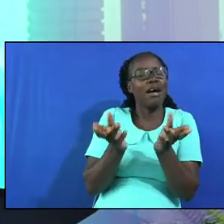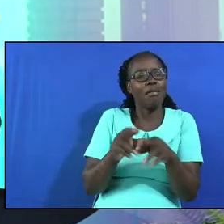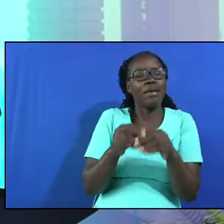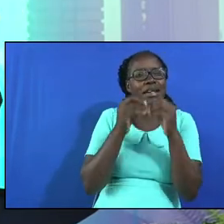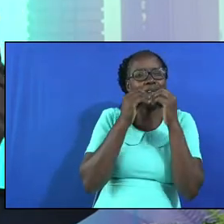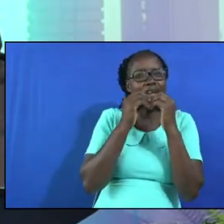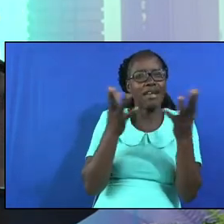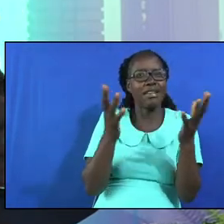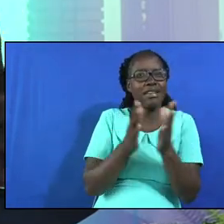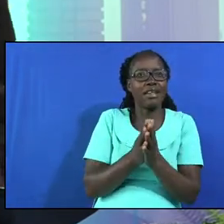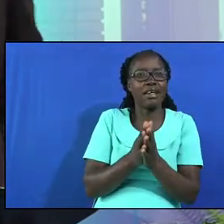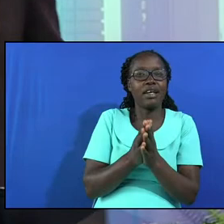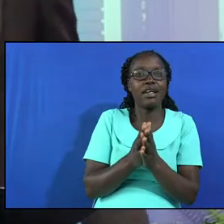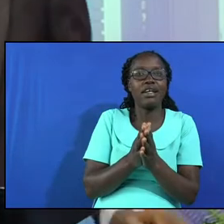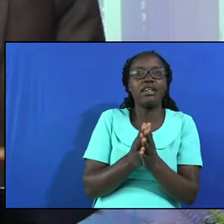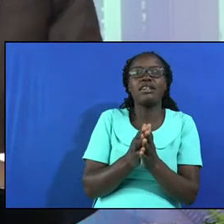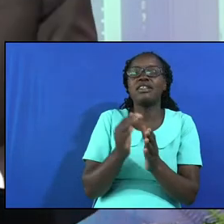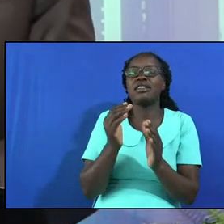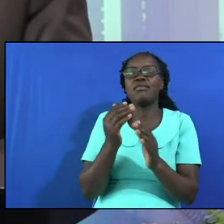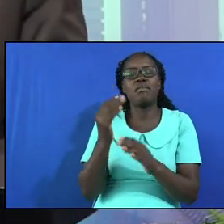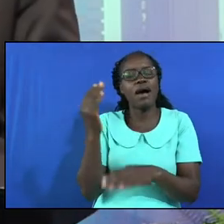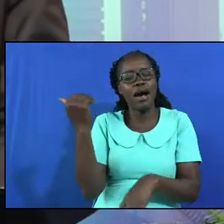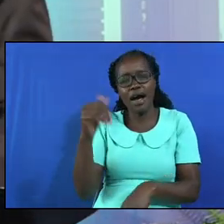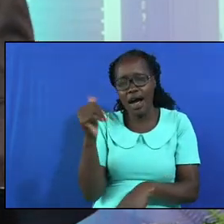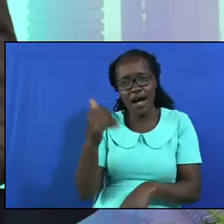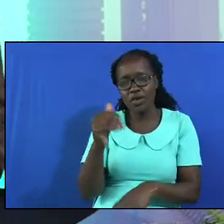place. That was not the sermon.